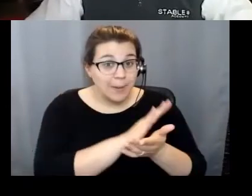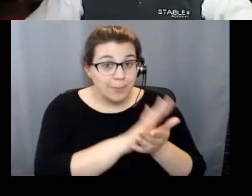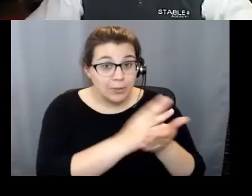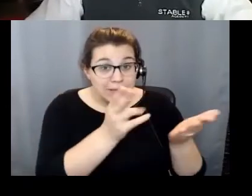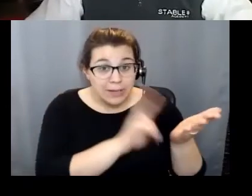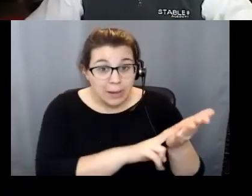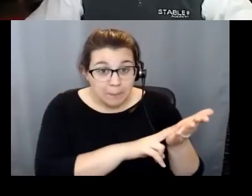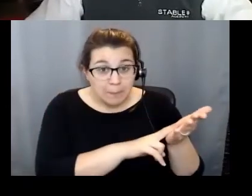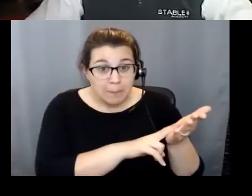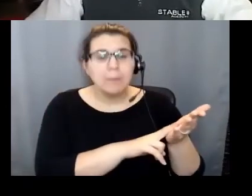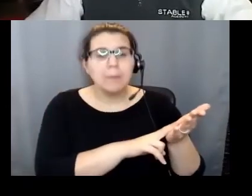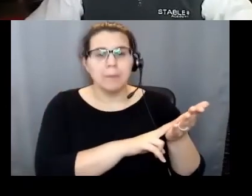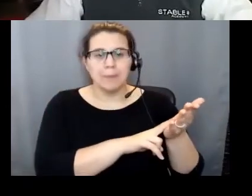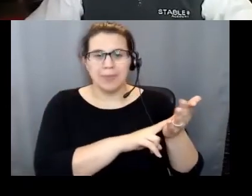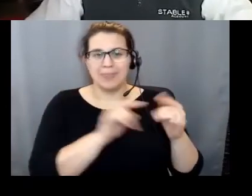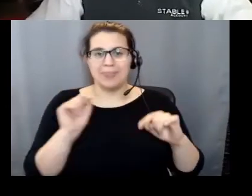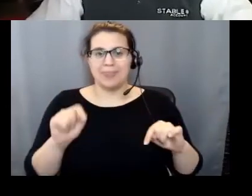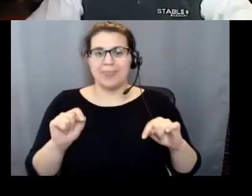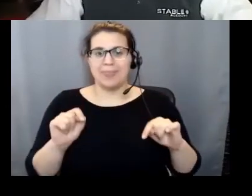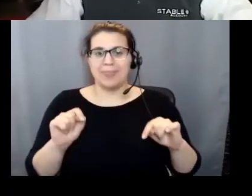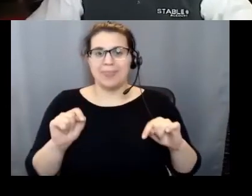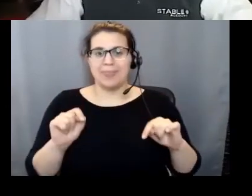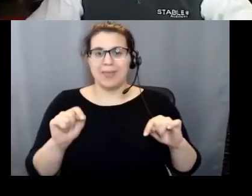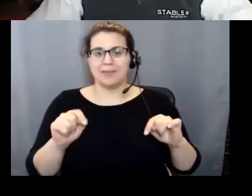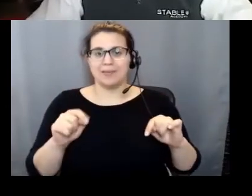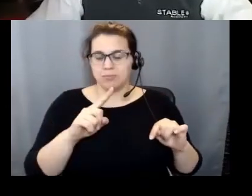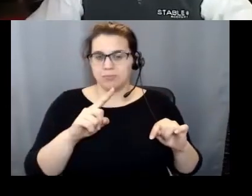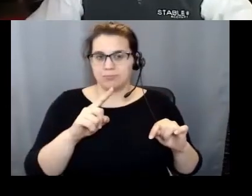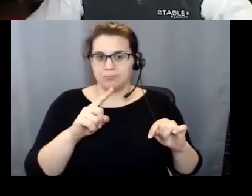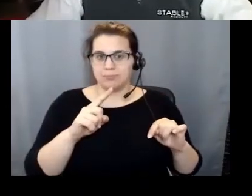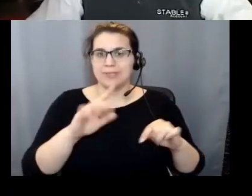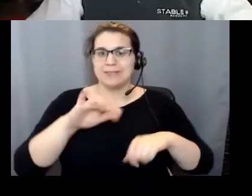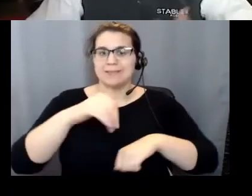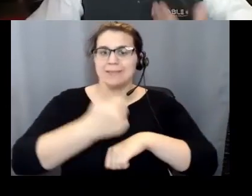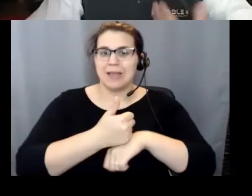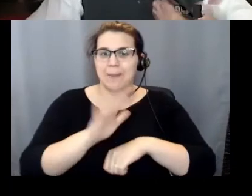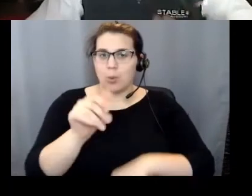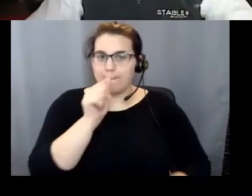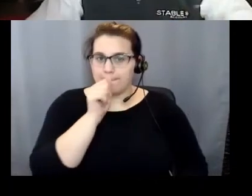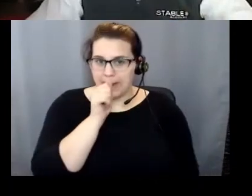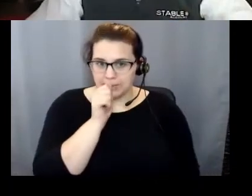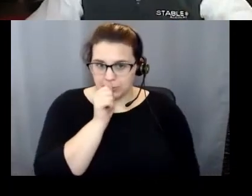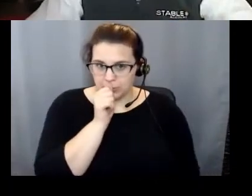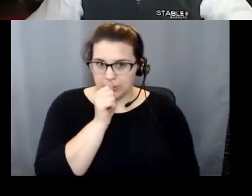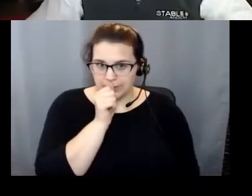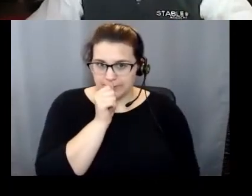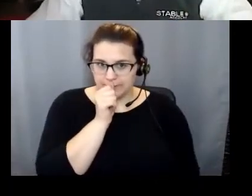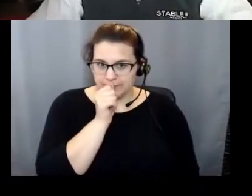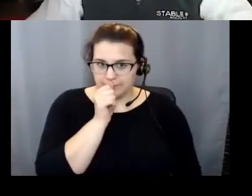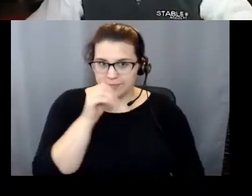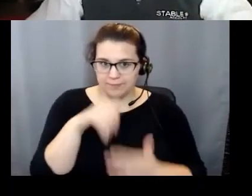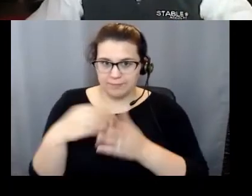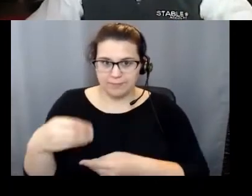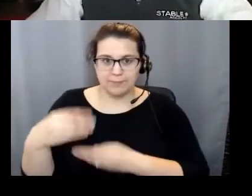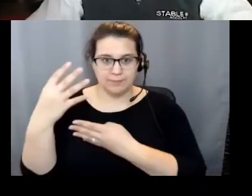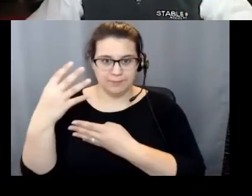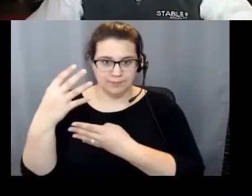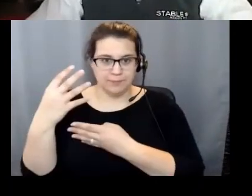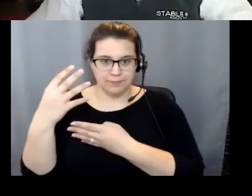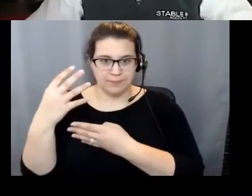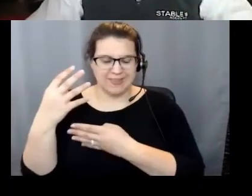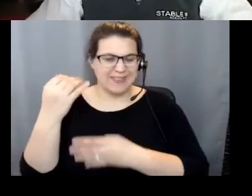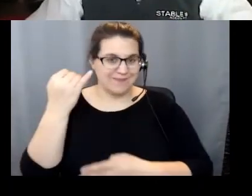is also where you would come to, after the fact, get a password in order to access that account online. So I wanted